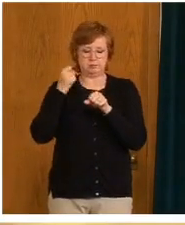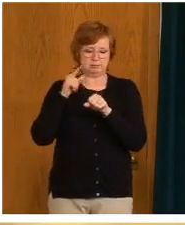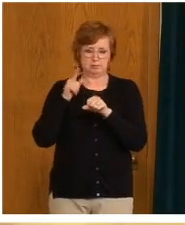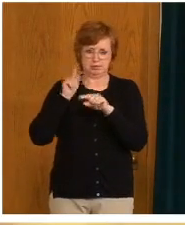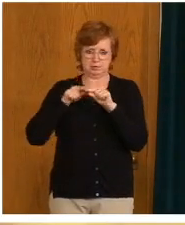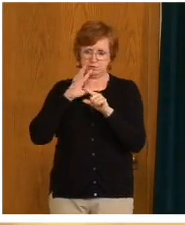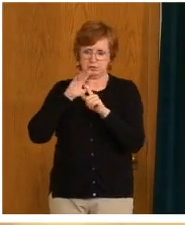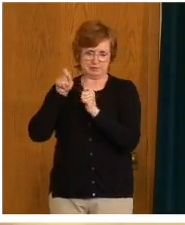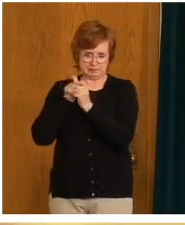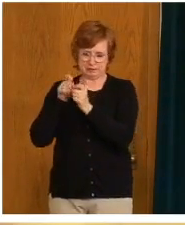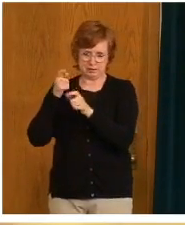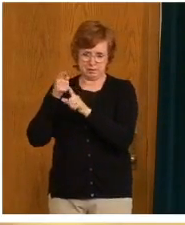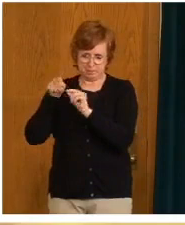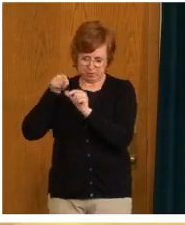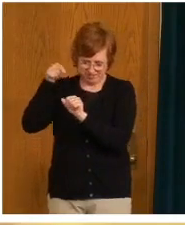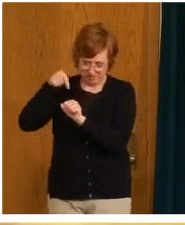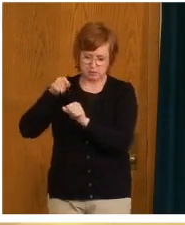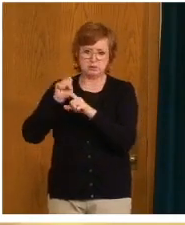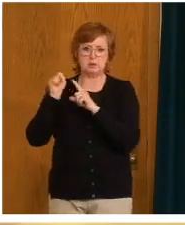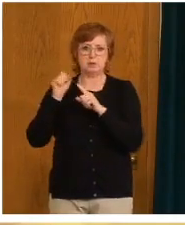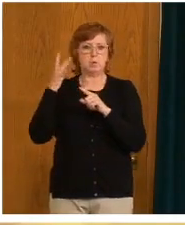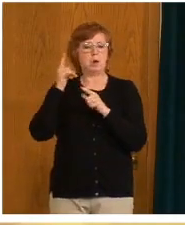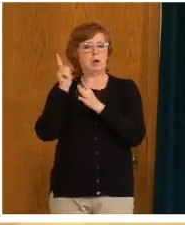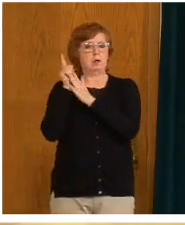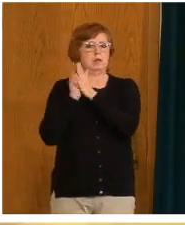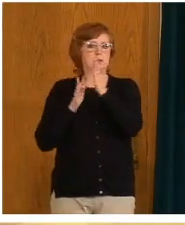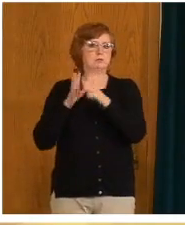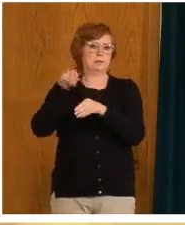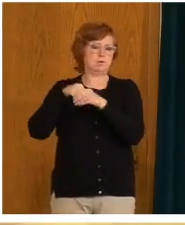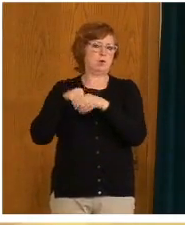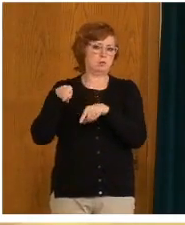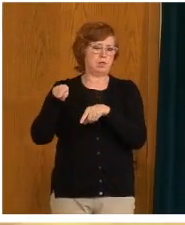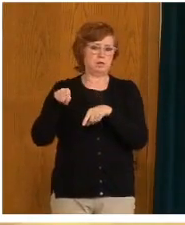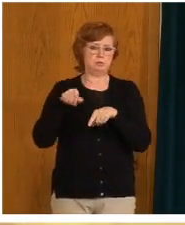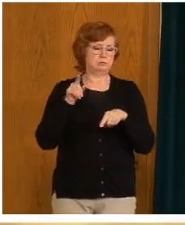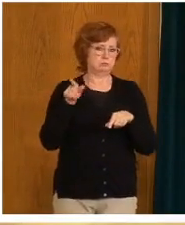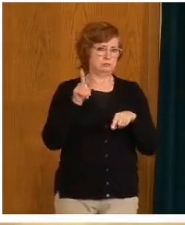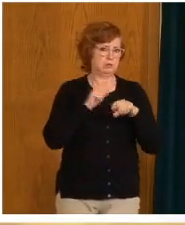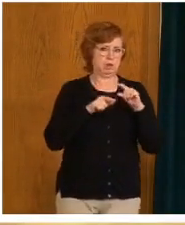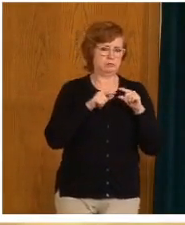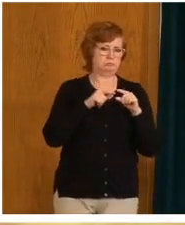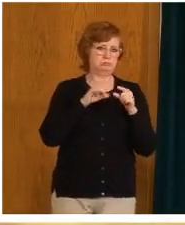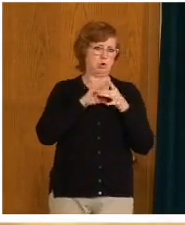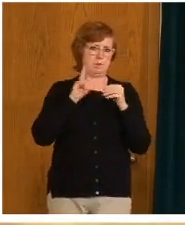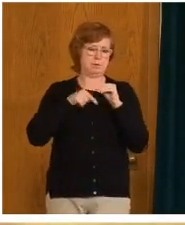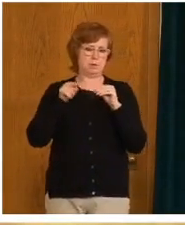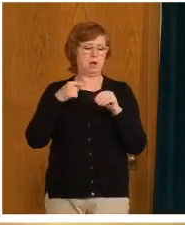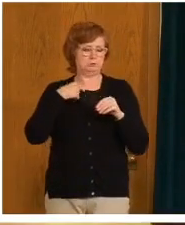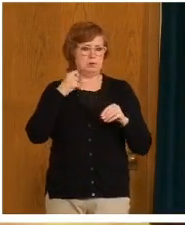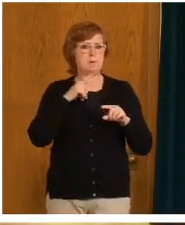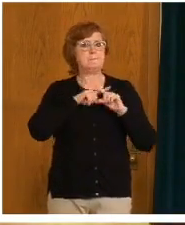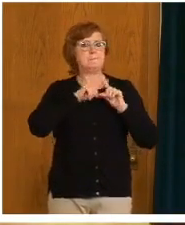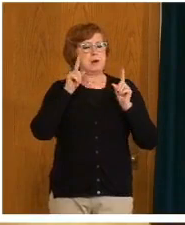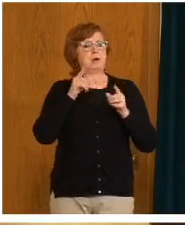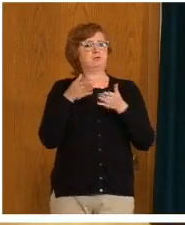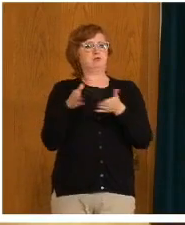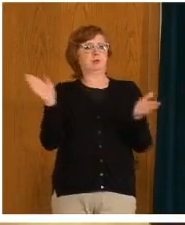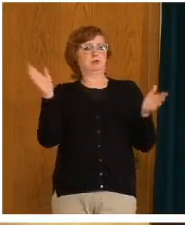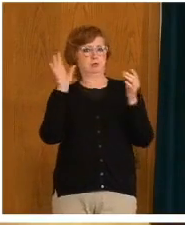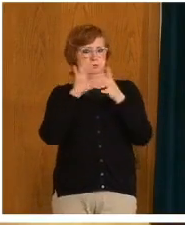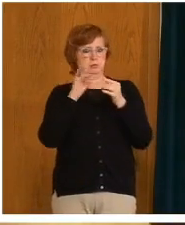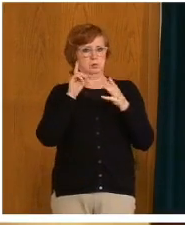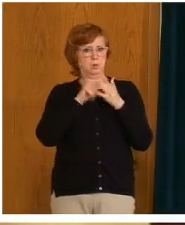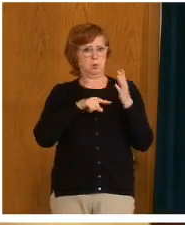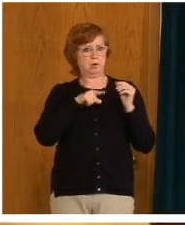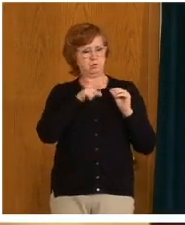decision made by prosecutors, but I'm wondering, what do you say to somebody who sees that and thinks that the restriction, that the public health